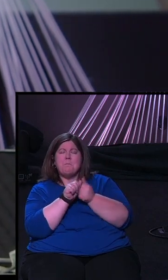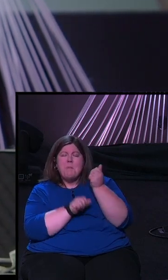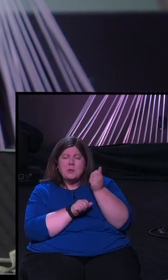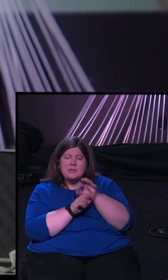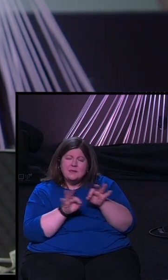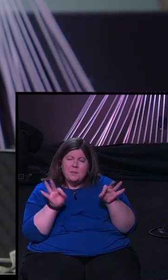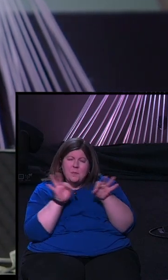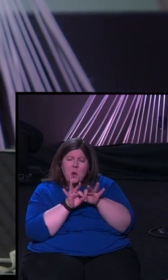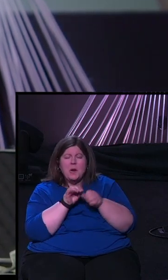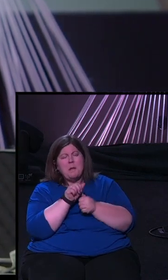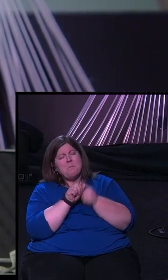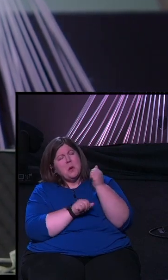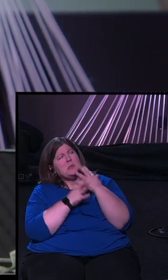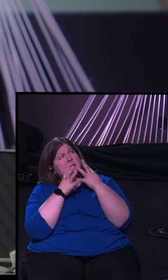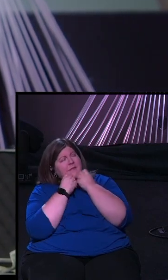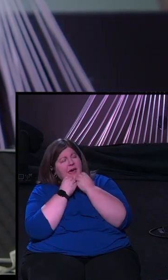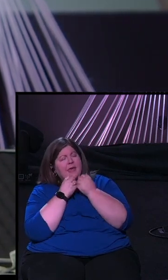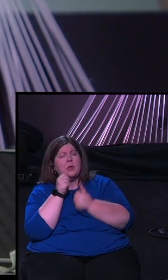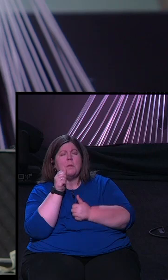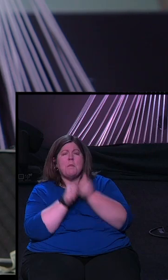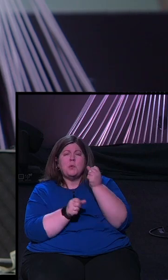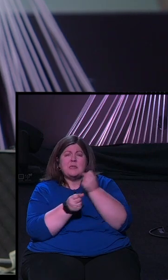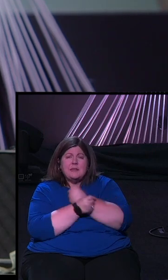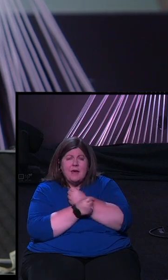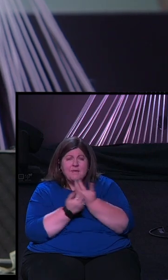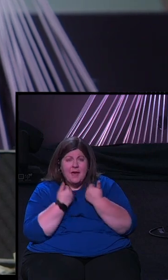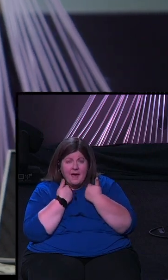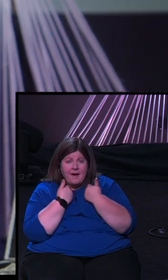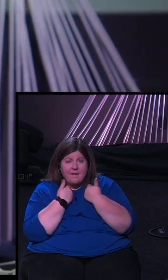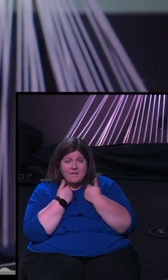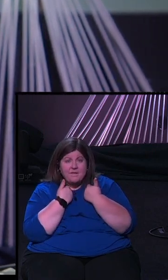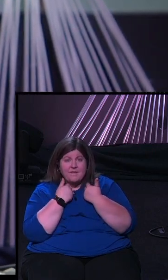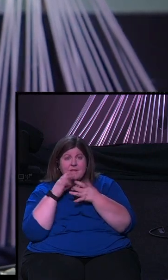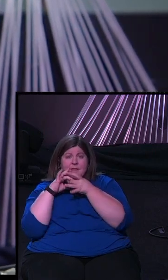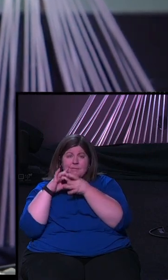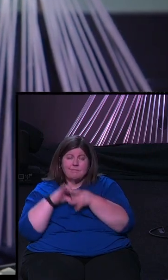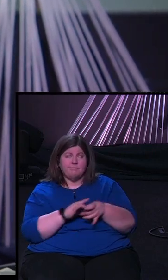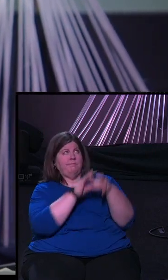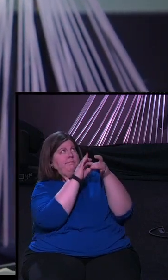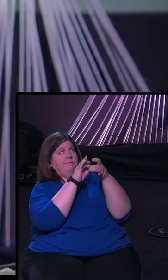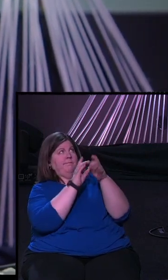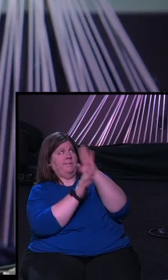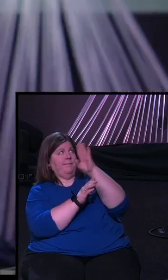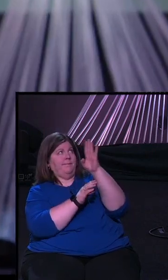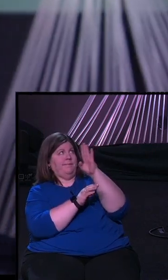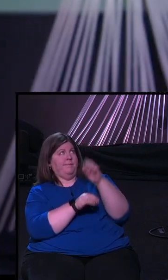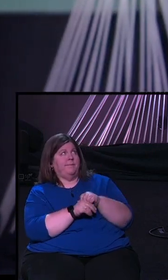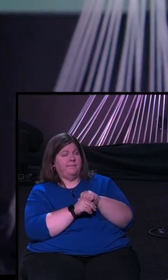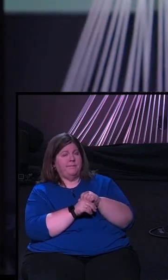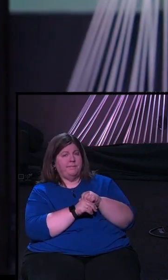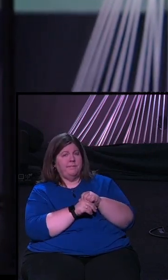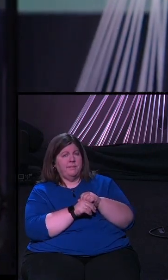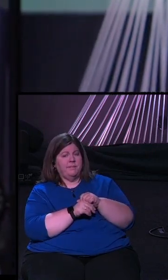valued. You're no more loved in any other category of life than you are when you're in relationship